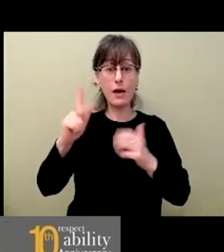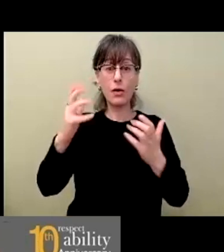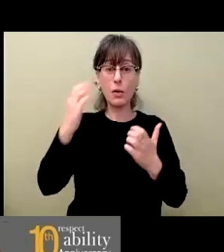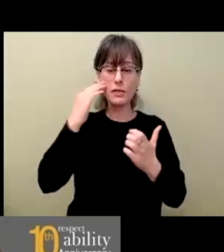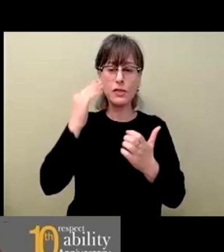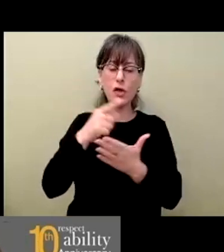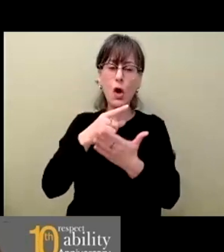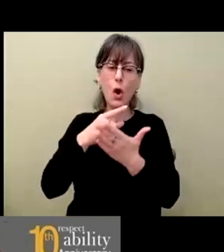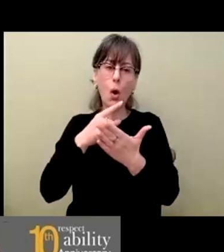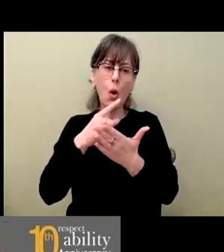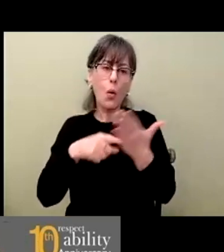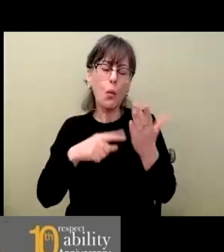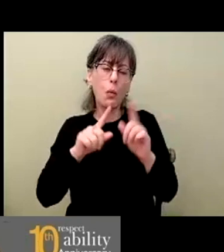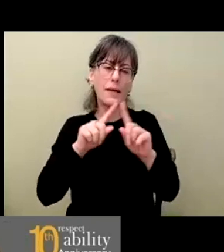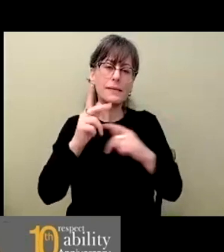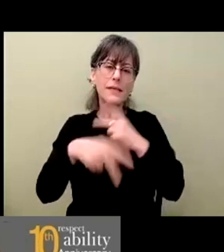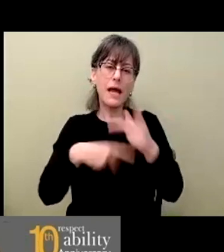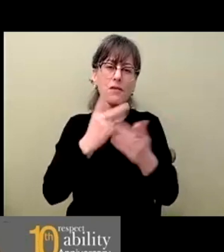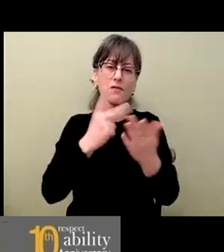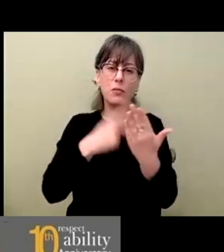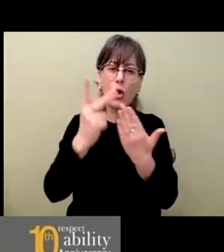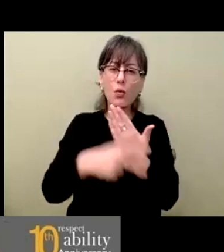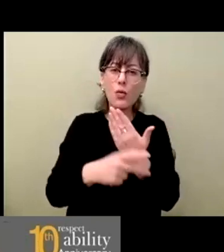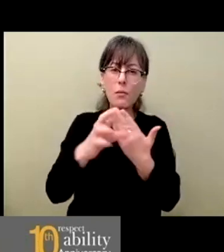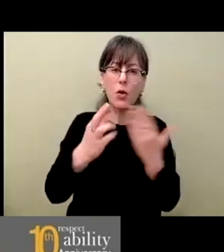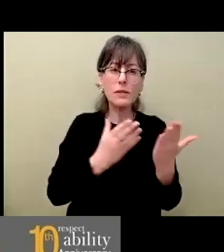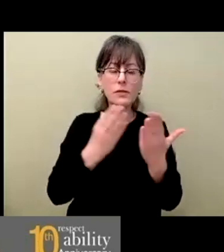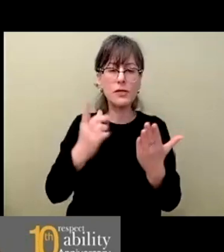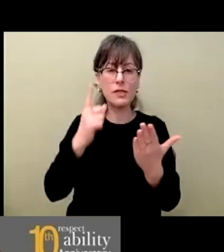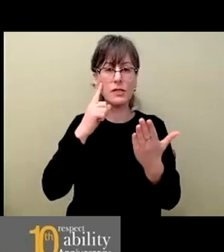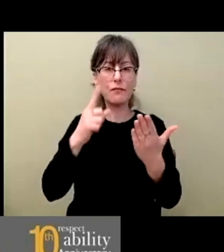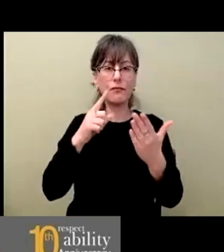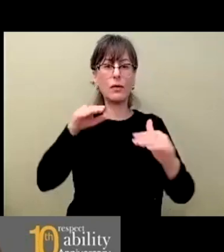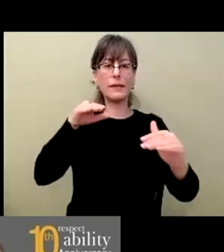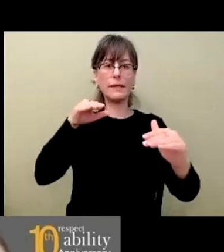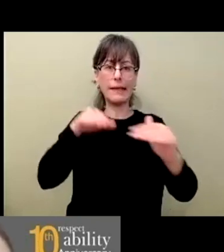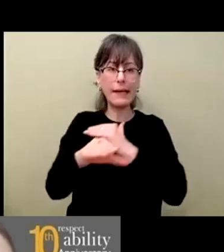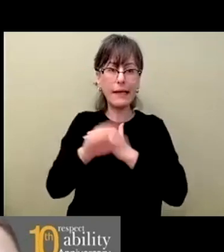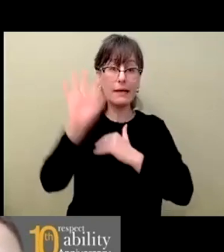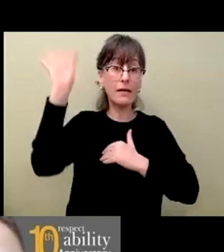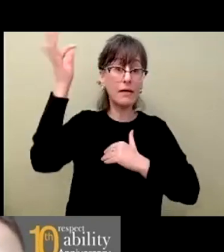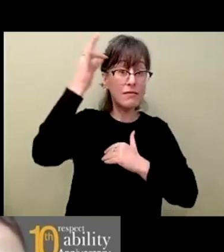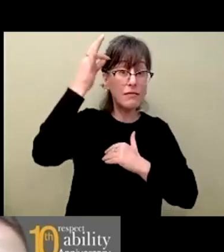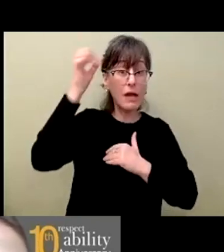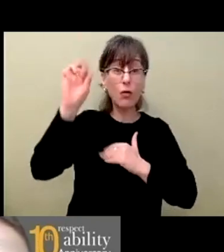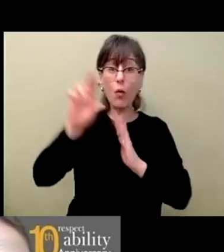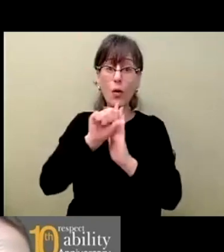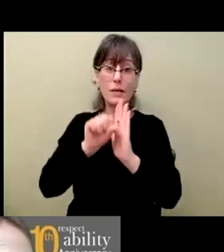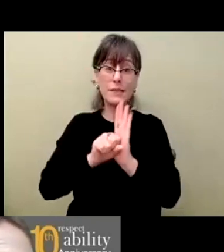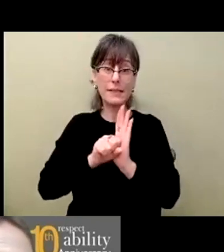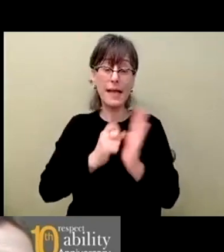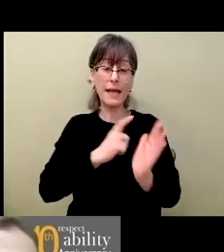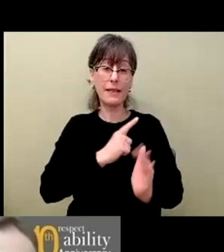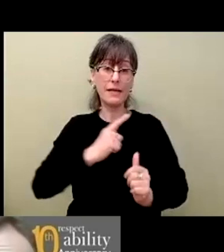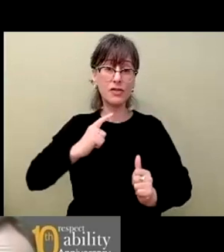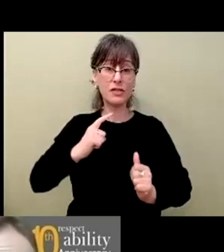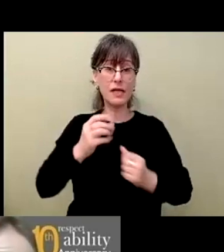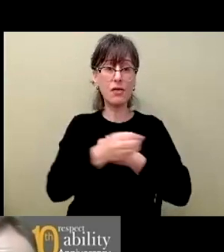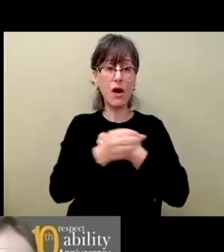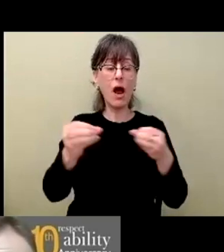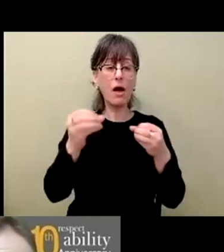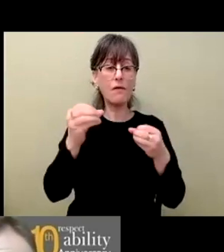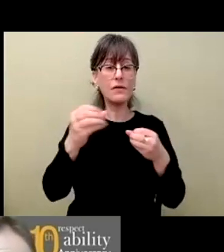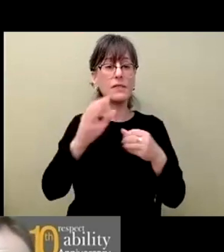apprenticeship program or other suggestions on how to get their foot in the door in either federal or state legislative office. I will give you the